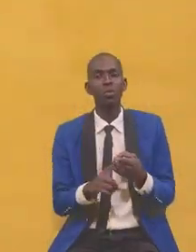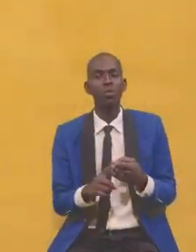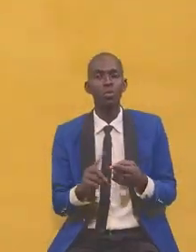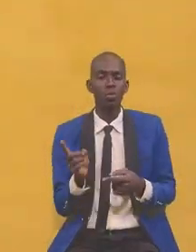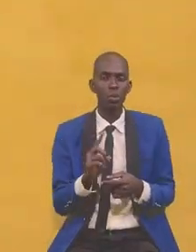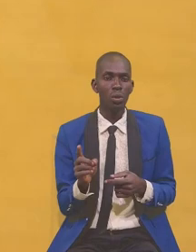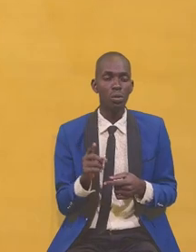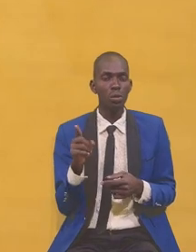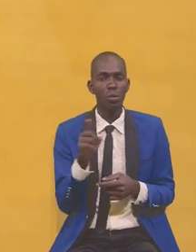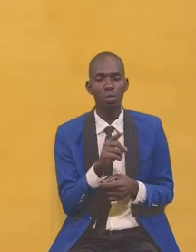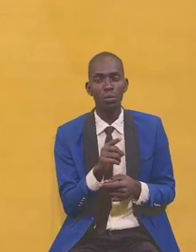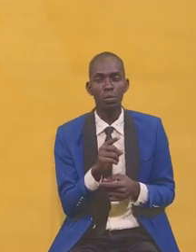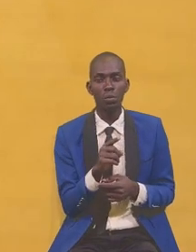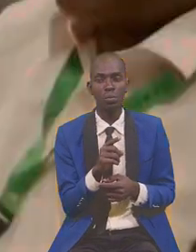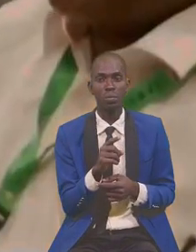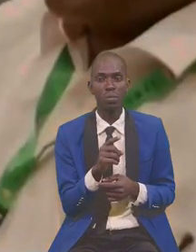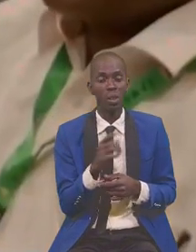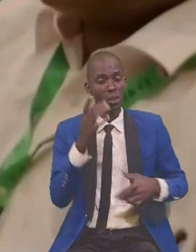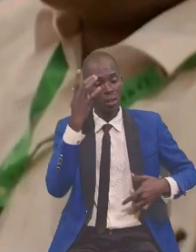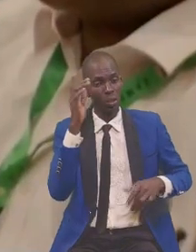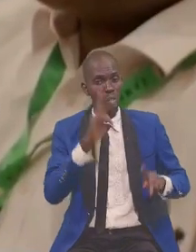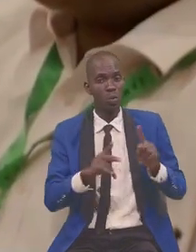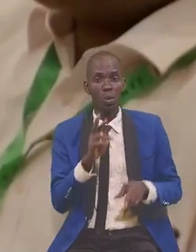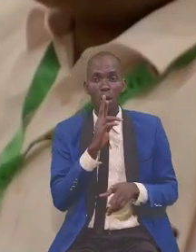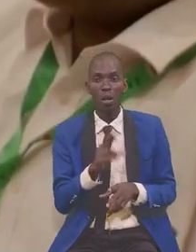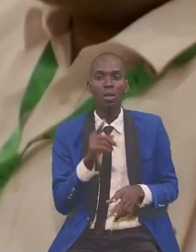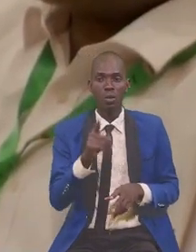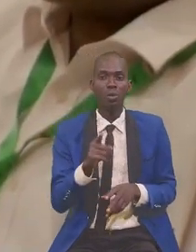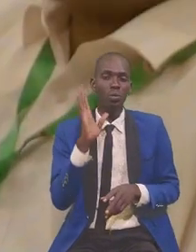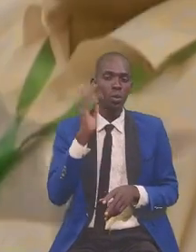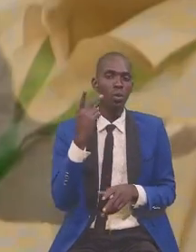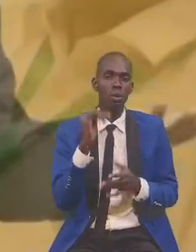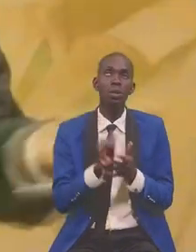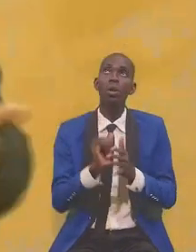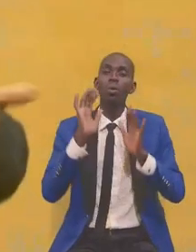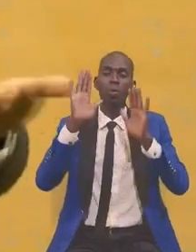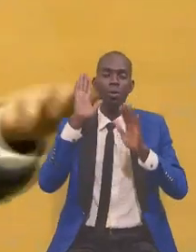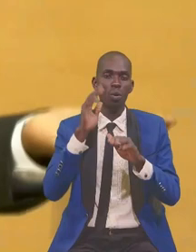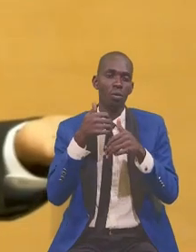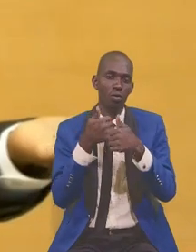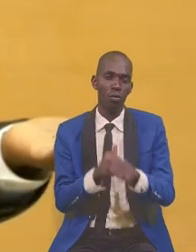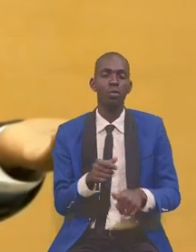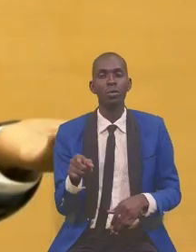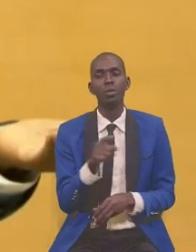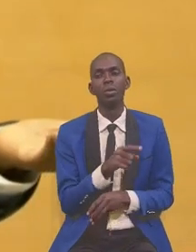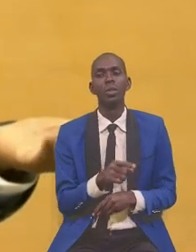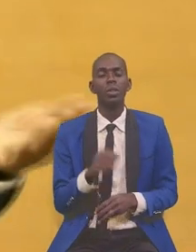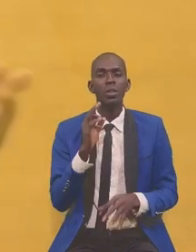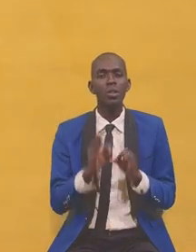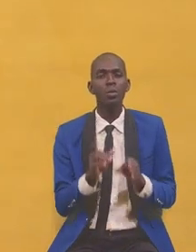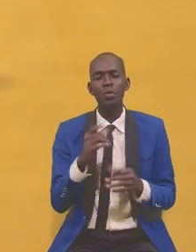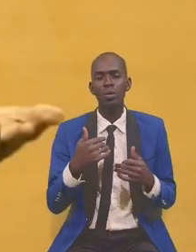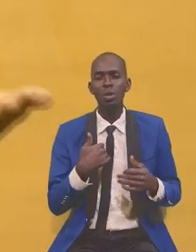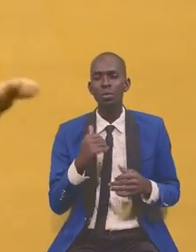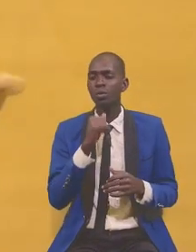and wonders will follow you. But if you never go to the place where the, you know, the sick people are,